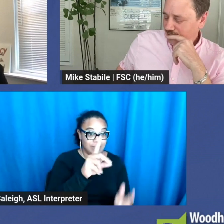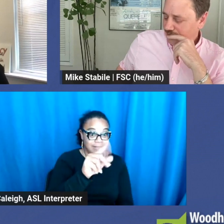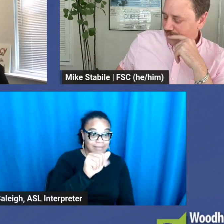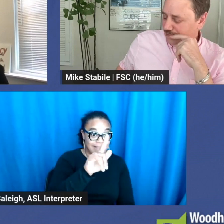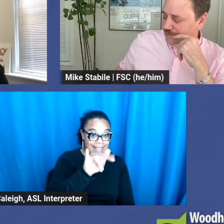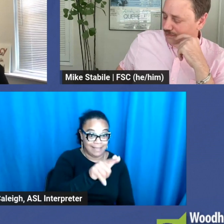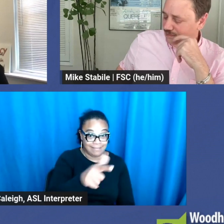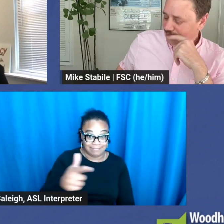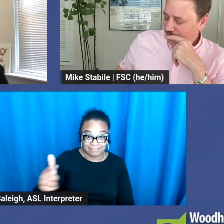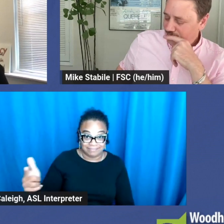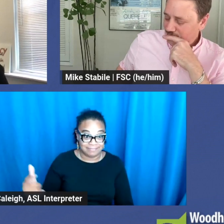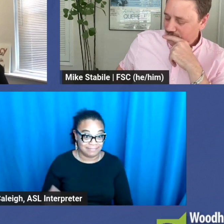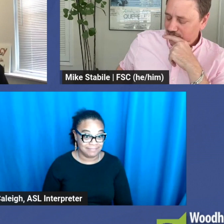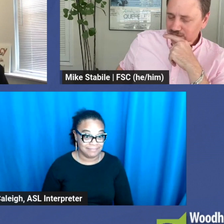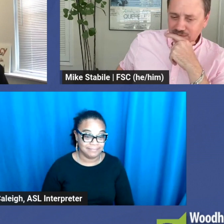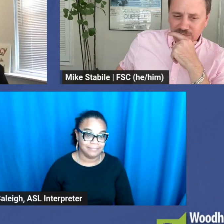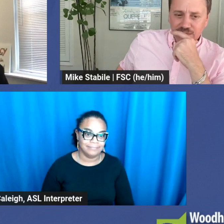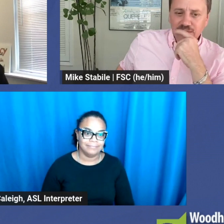down the line.